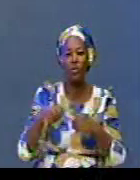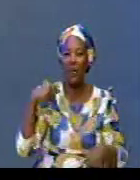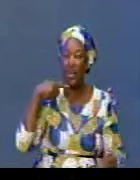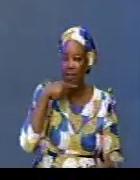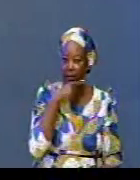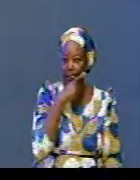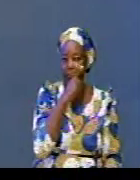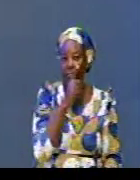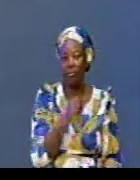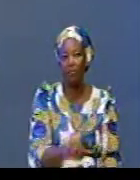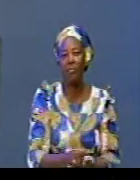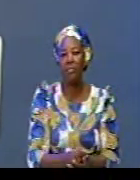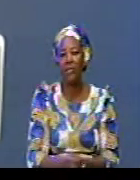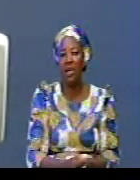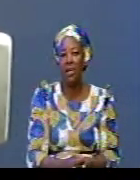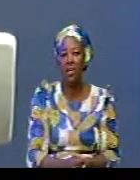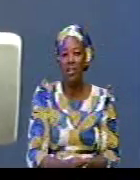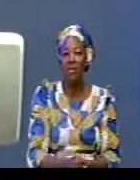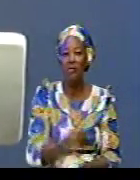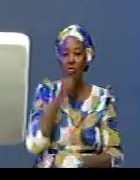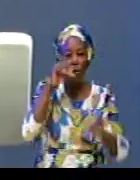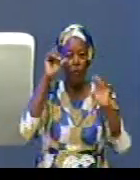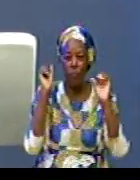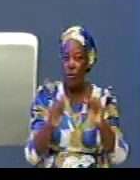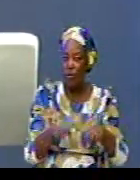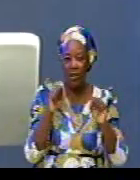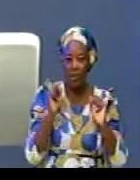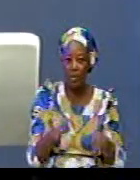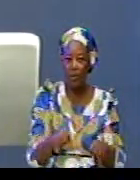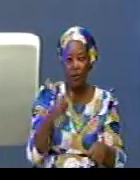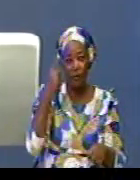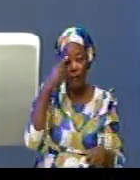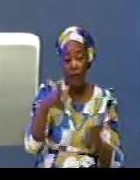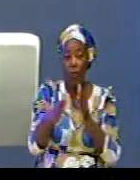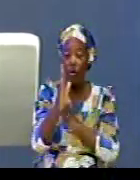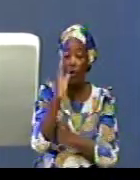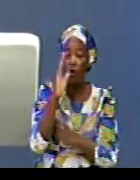was impossible for God to lie.